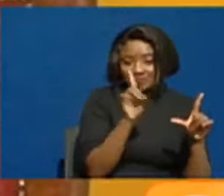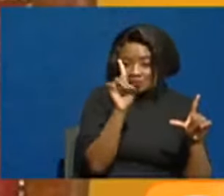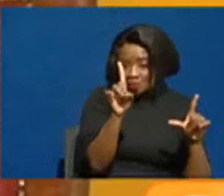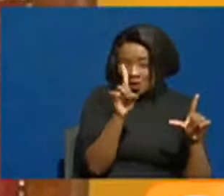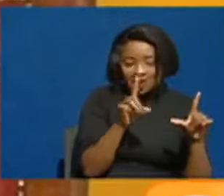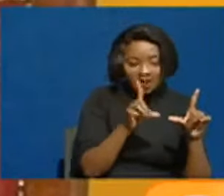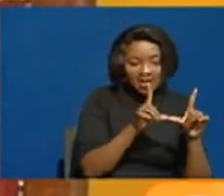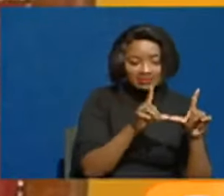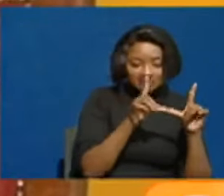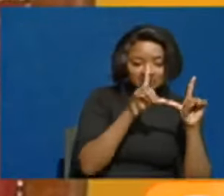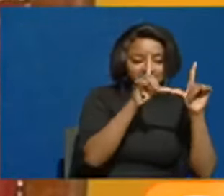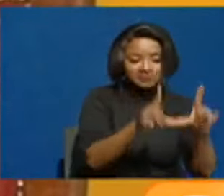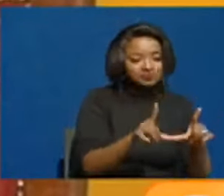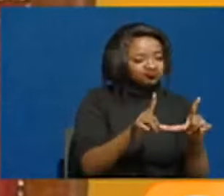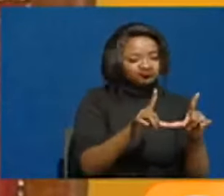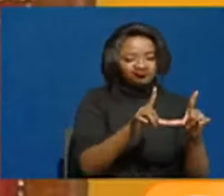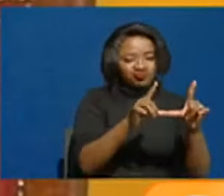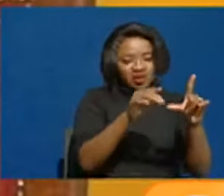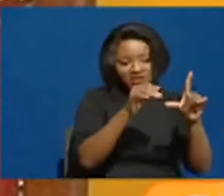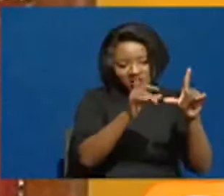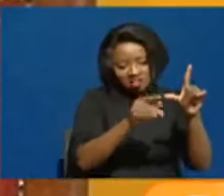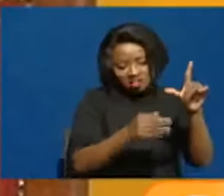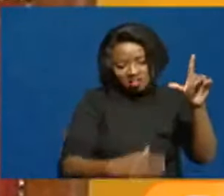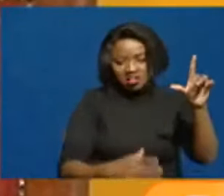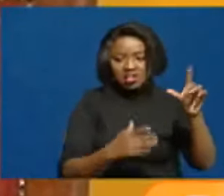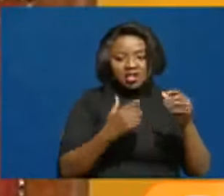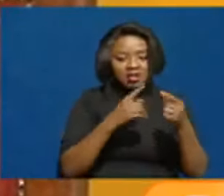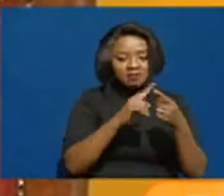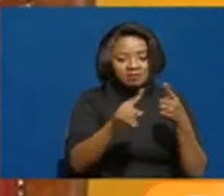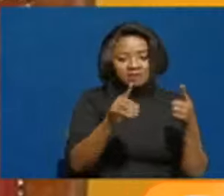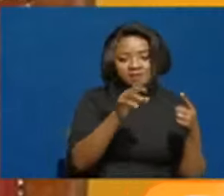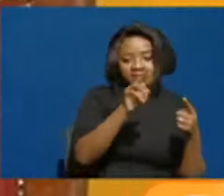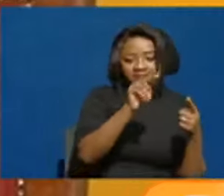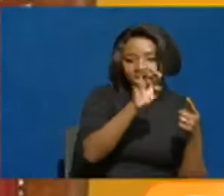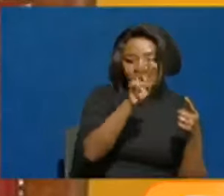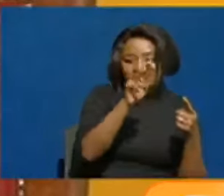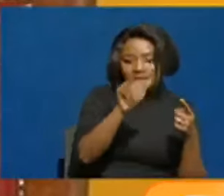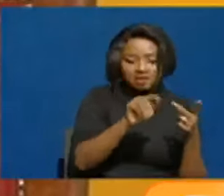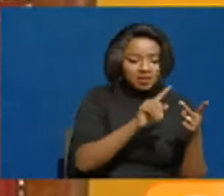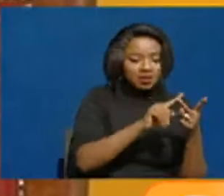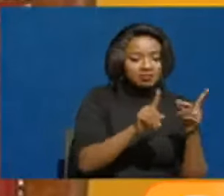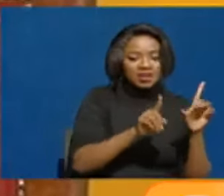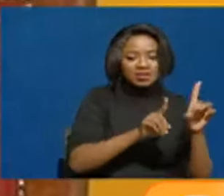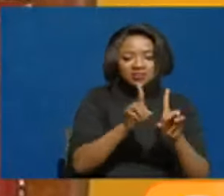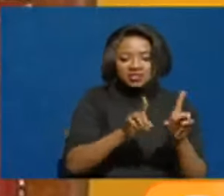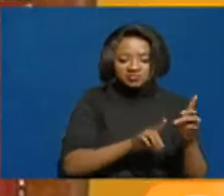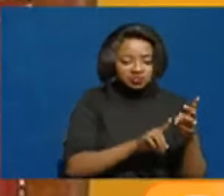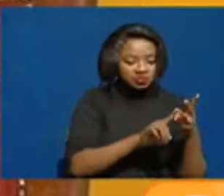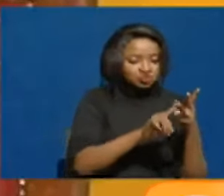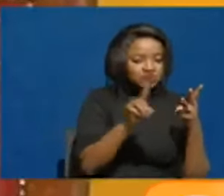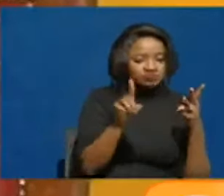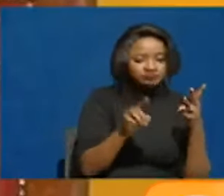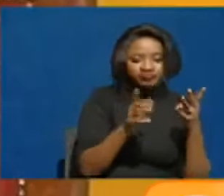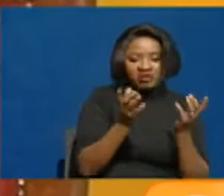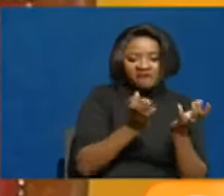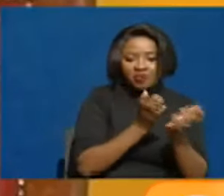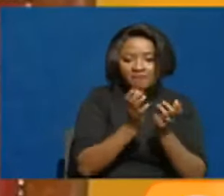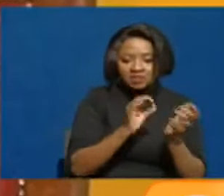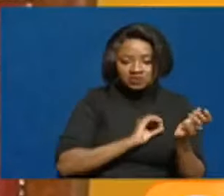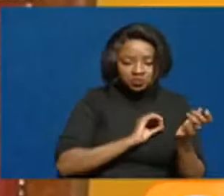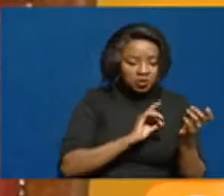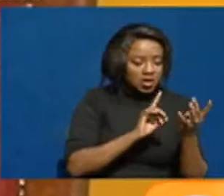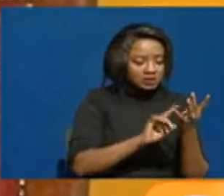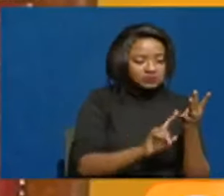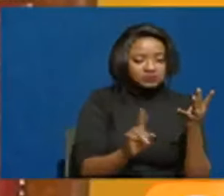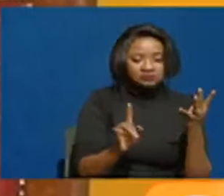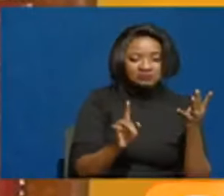license. There are a lot of license we are paying for, such as for NEMA, for transportation, for the one as an enterprise.